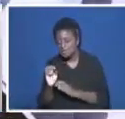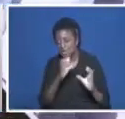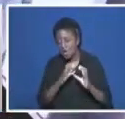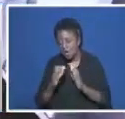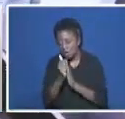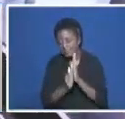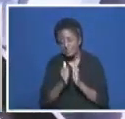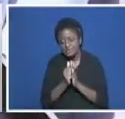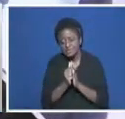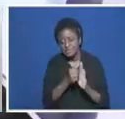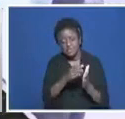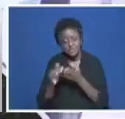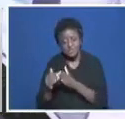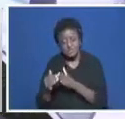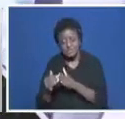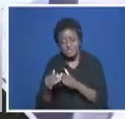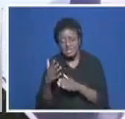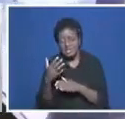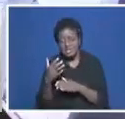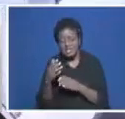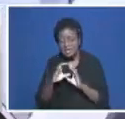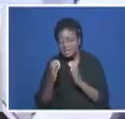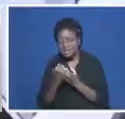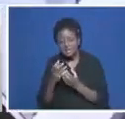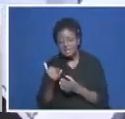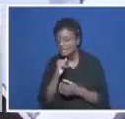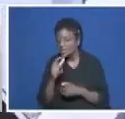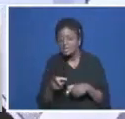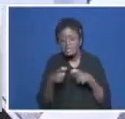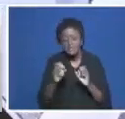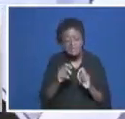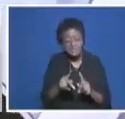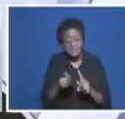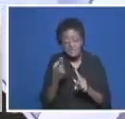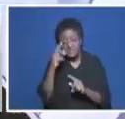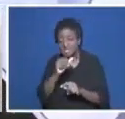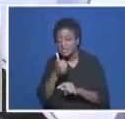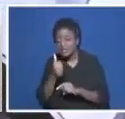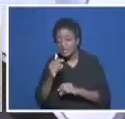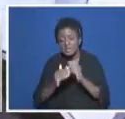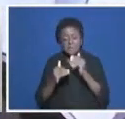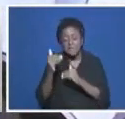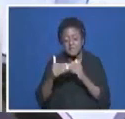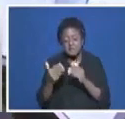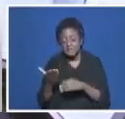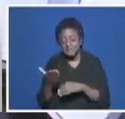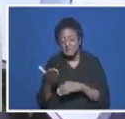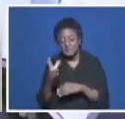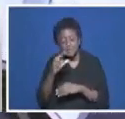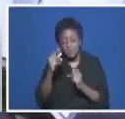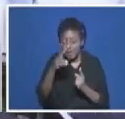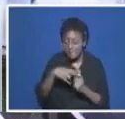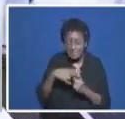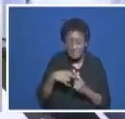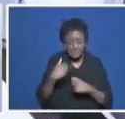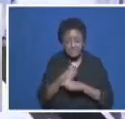on the property. And our building control officers have indicated that no applications